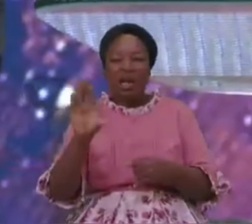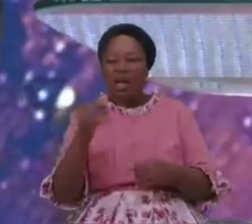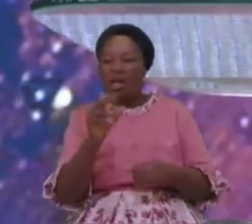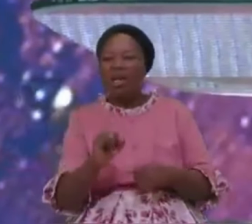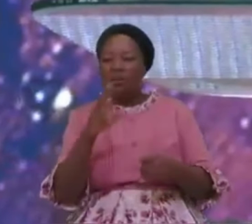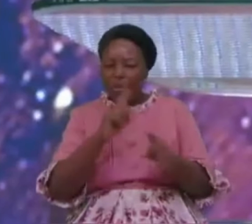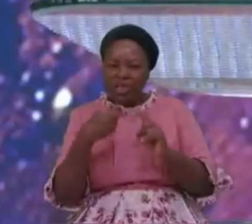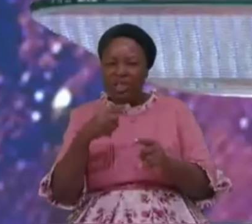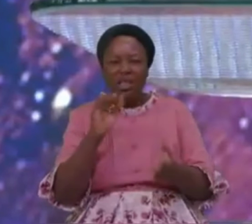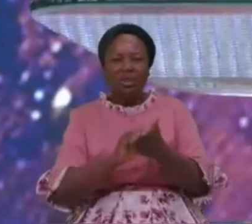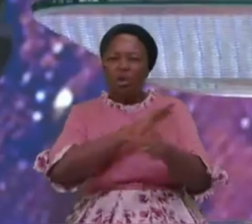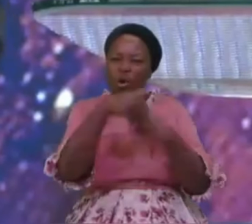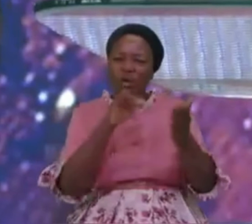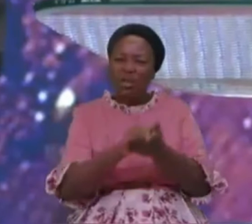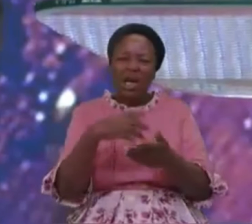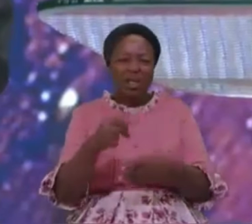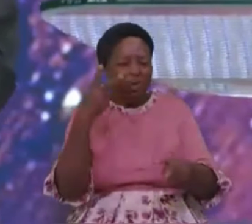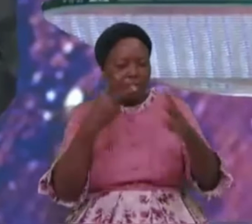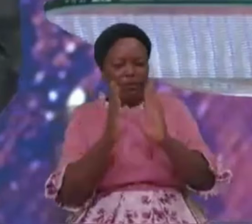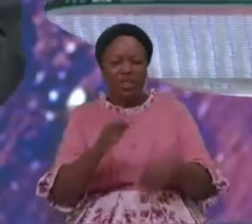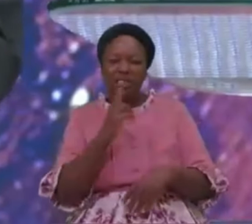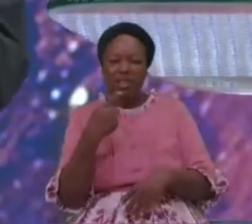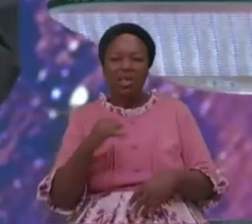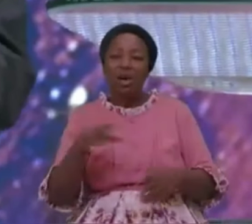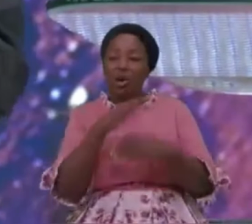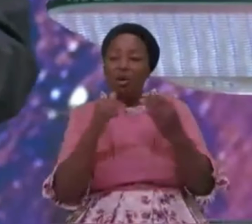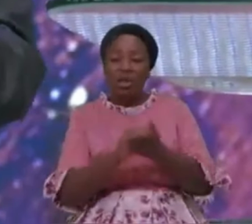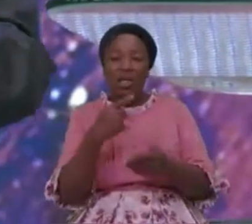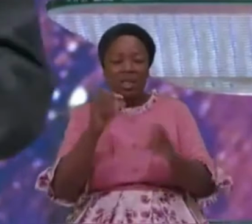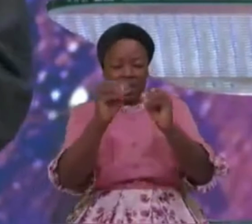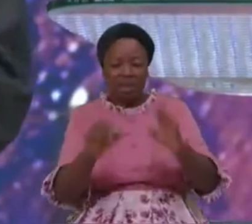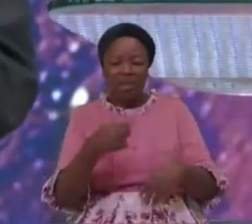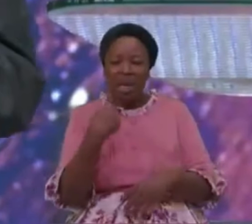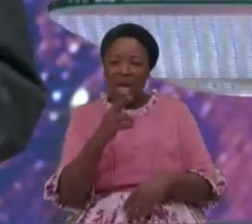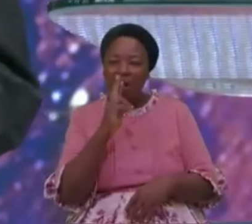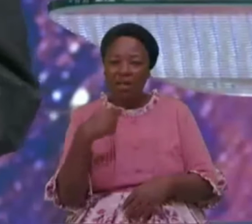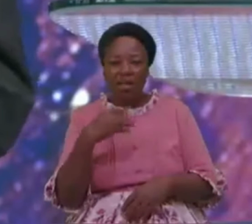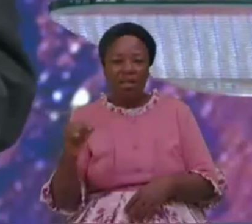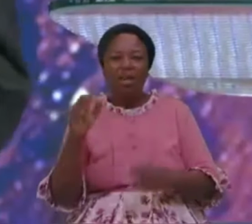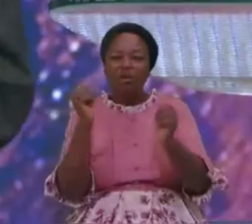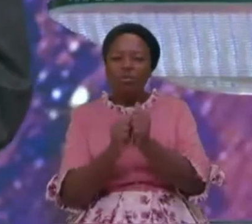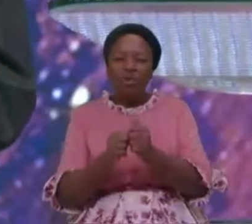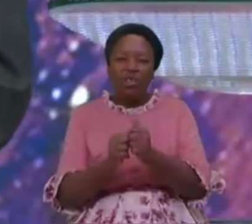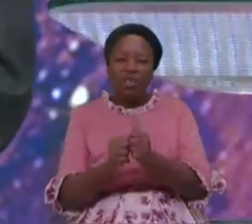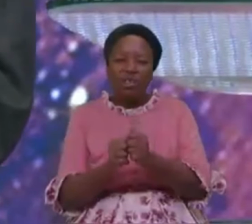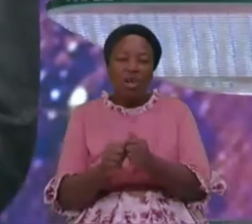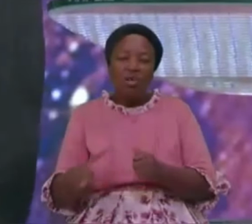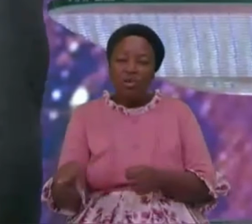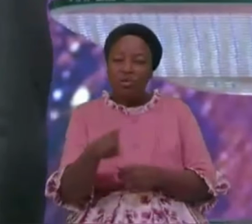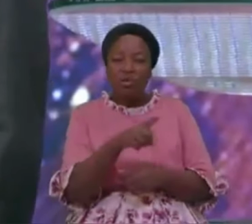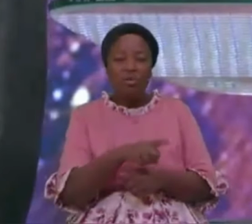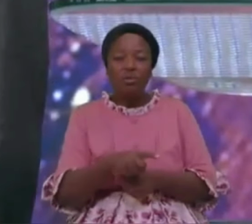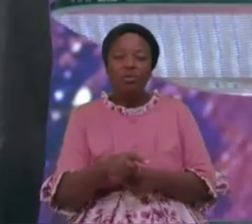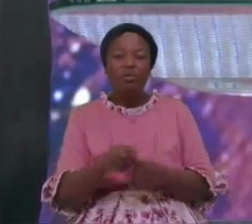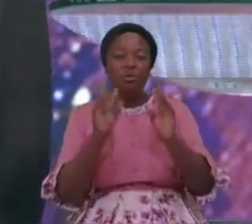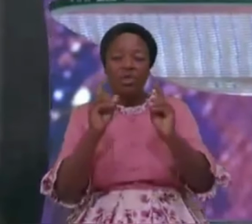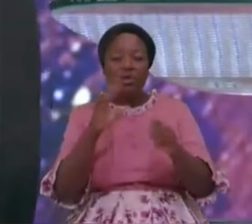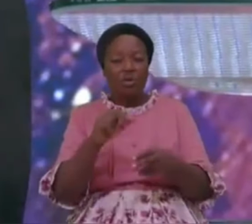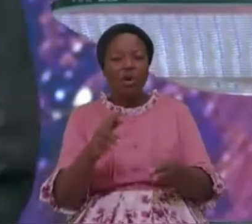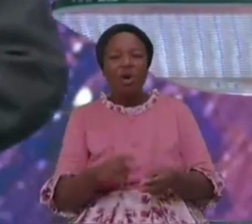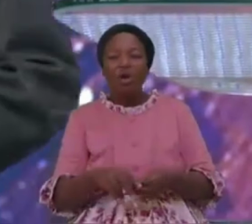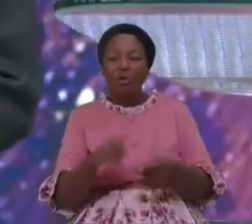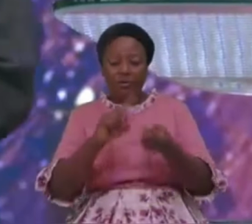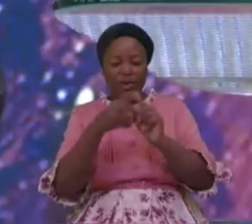that the prophets are saying, all that those teachers are saying with those doctrines, your relationship to God,